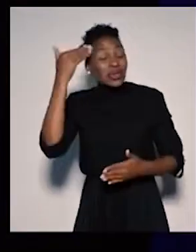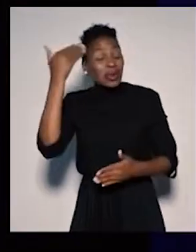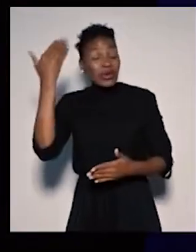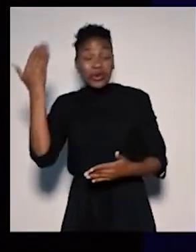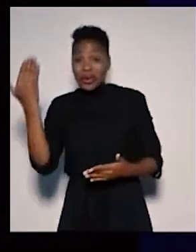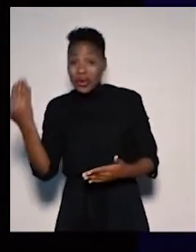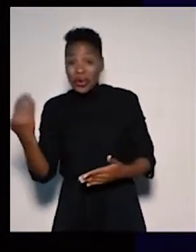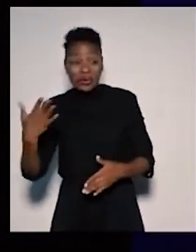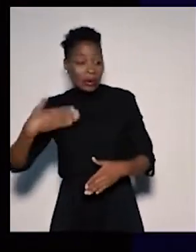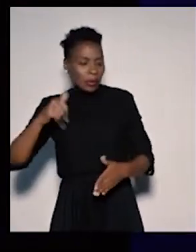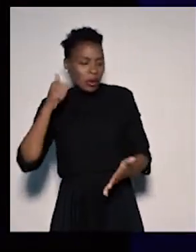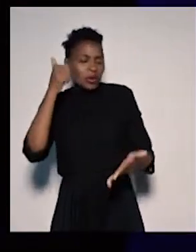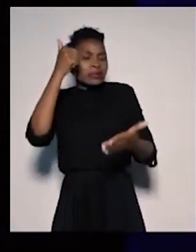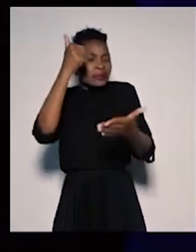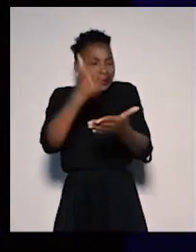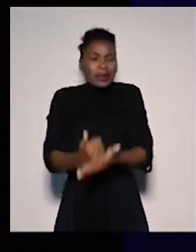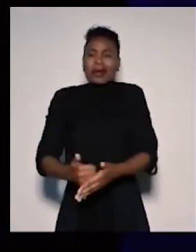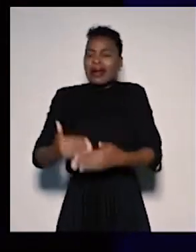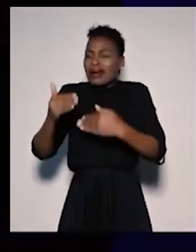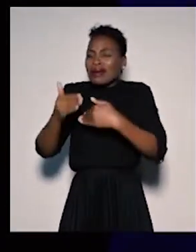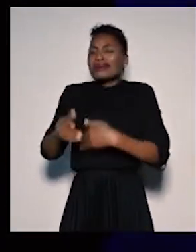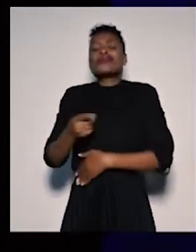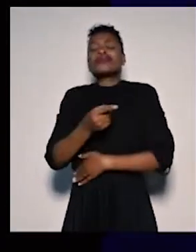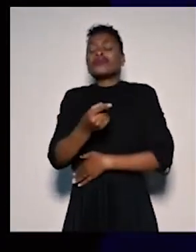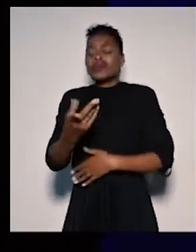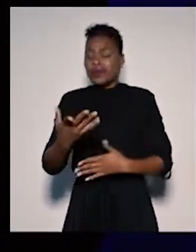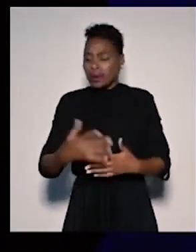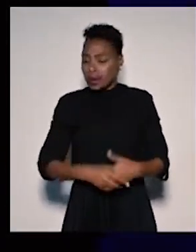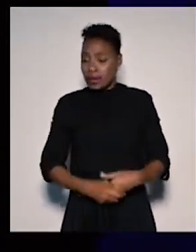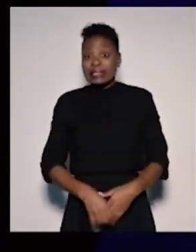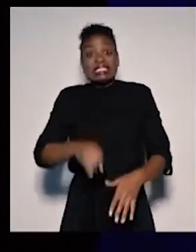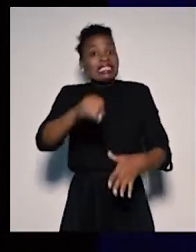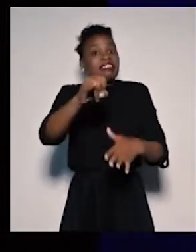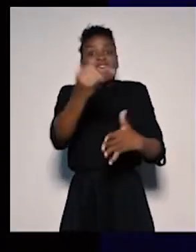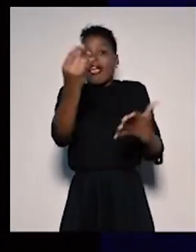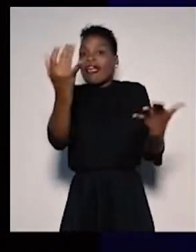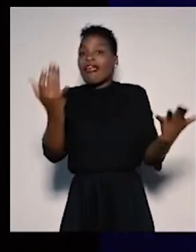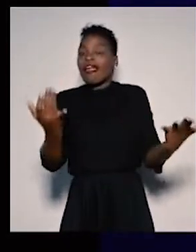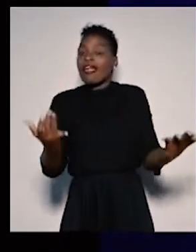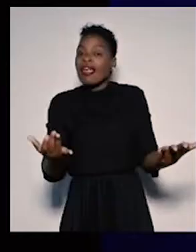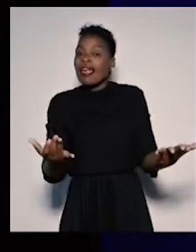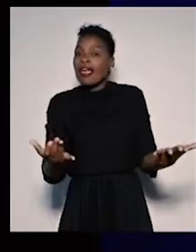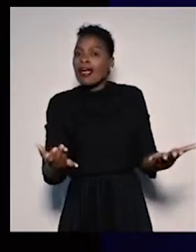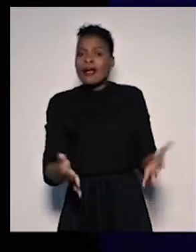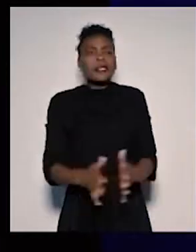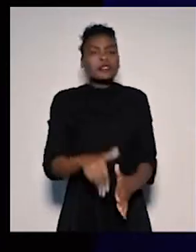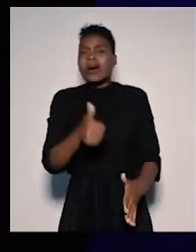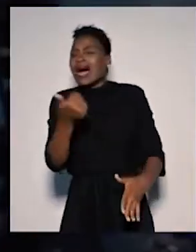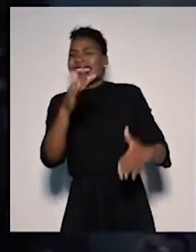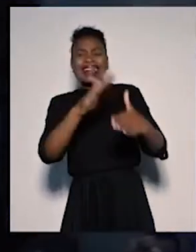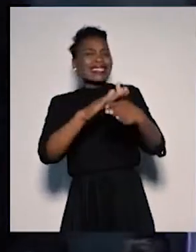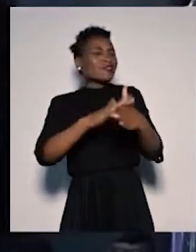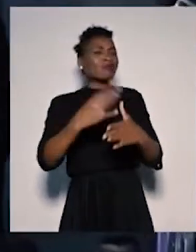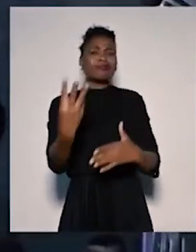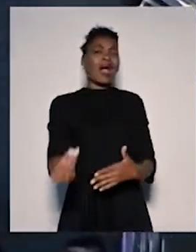ngwanabato onabata go itulela mo pela ha. Nje. There was no other reason,